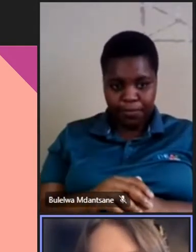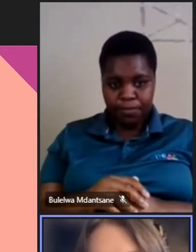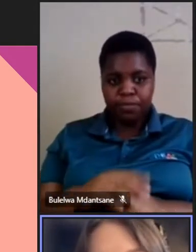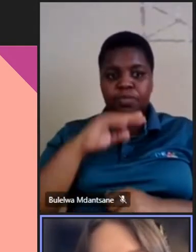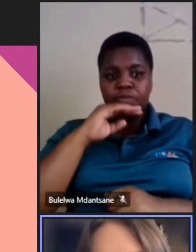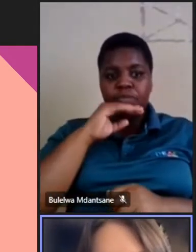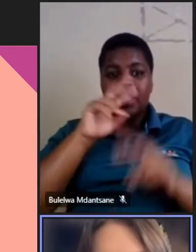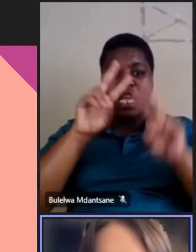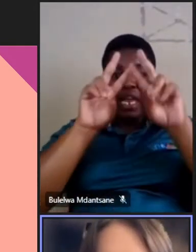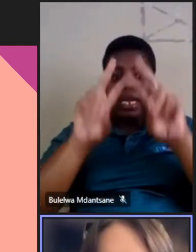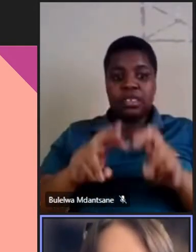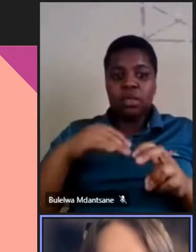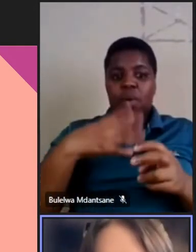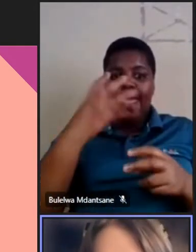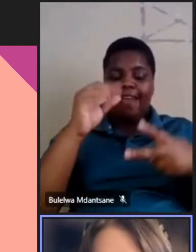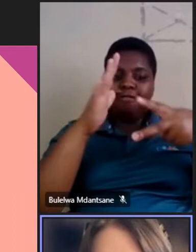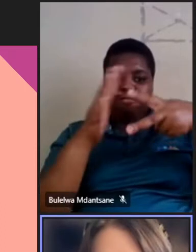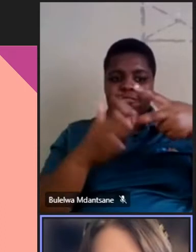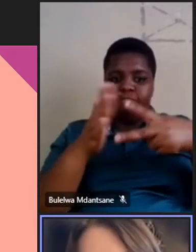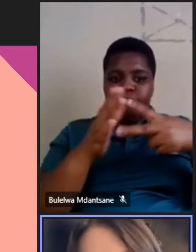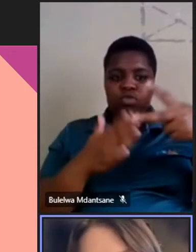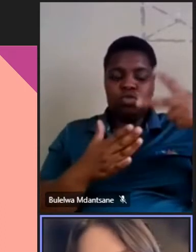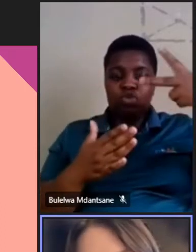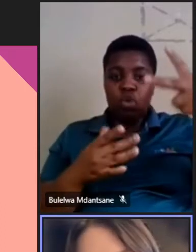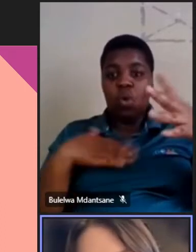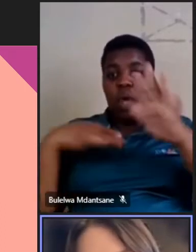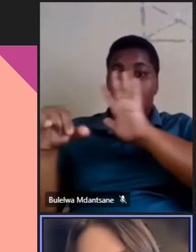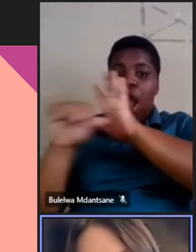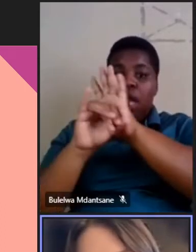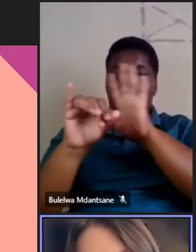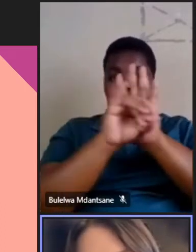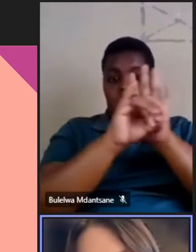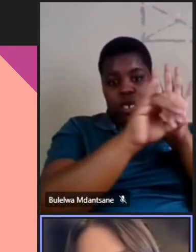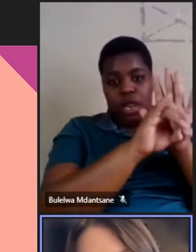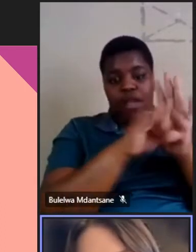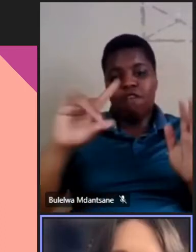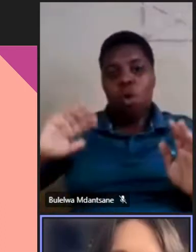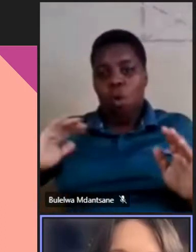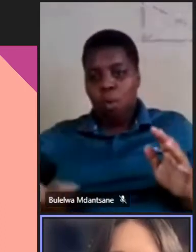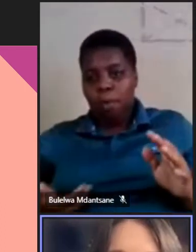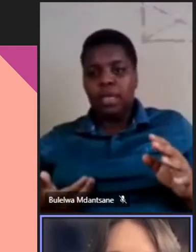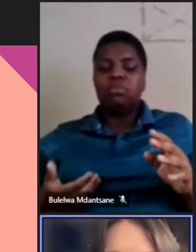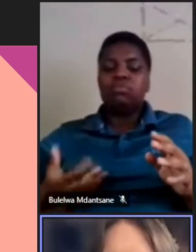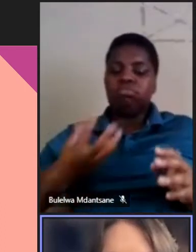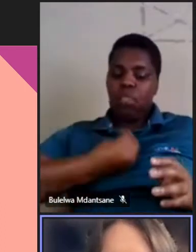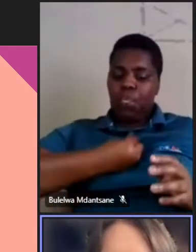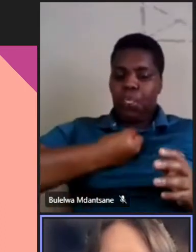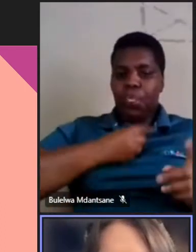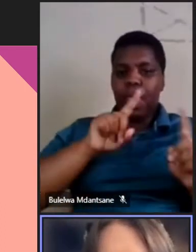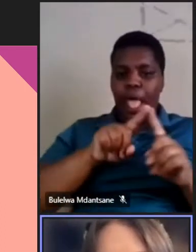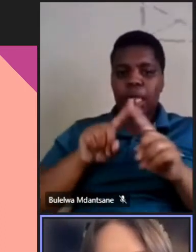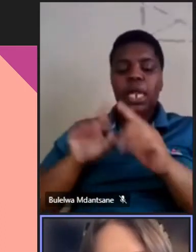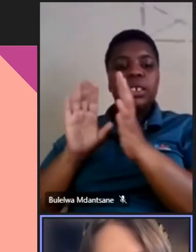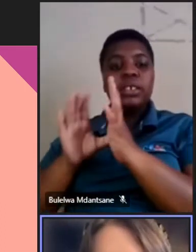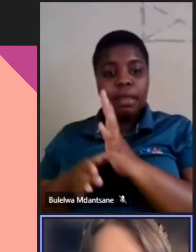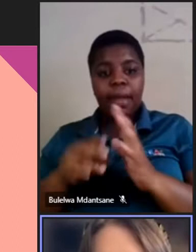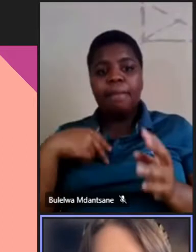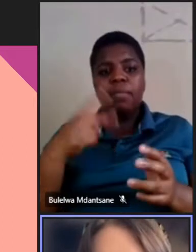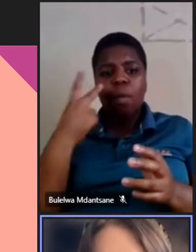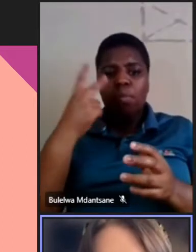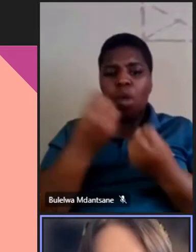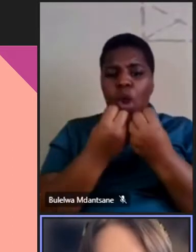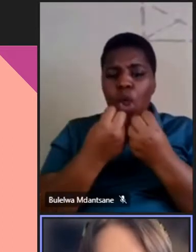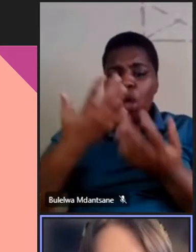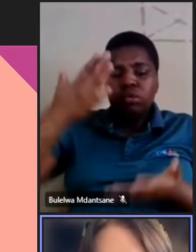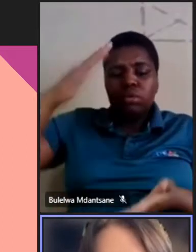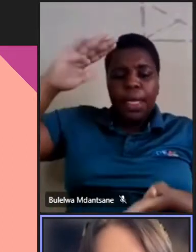research, there were 2 priority areas that were identified amongst the adolescent girls and young women. The first was that there was low to limited